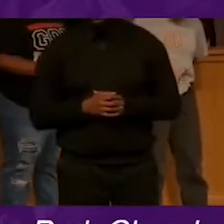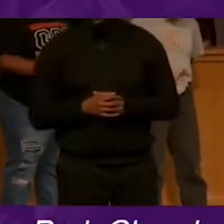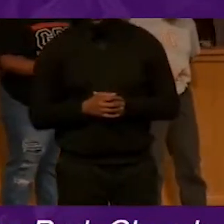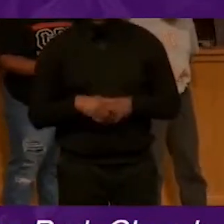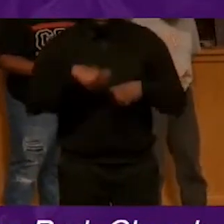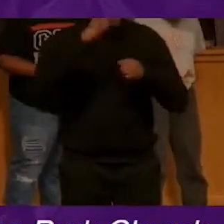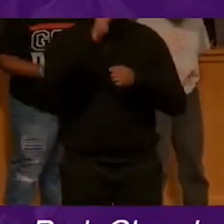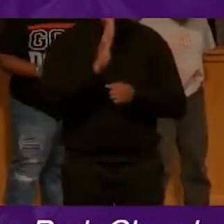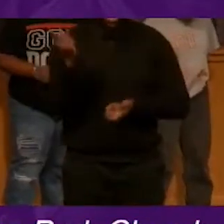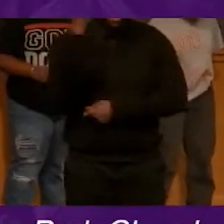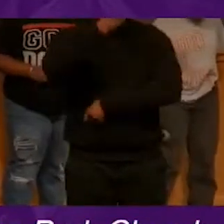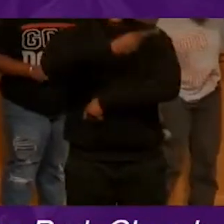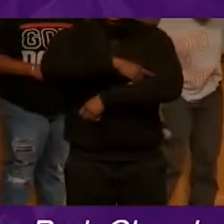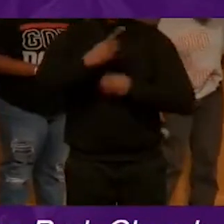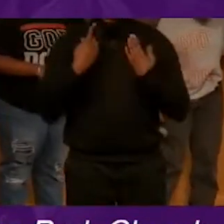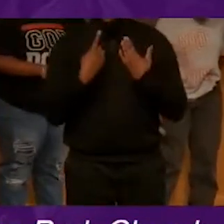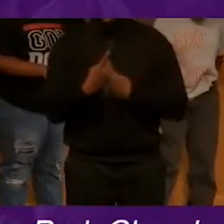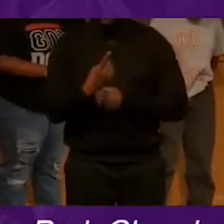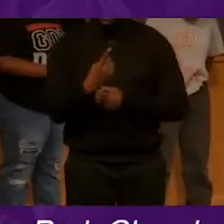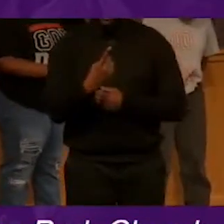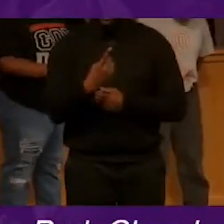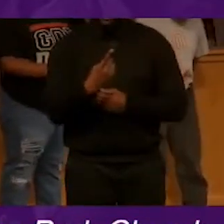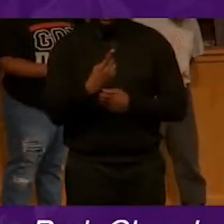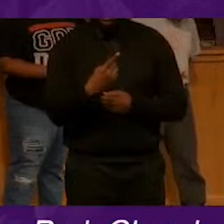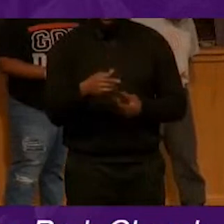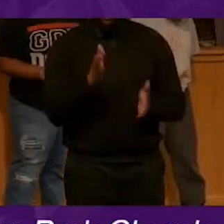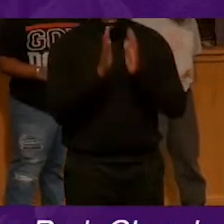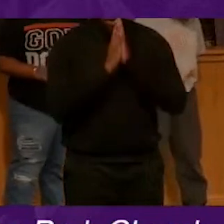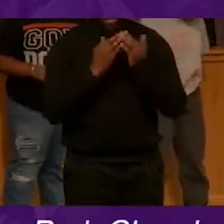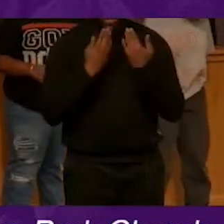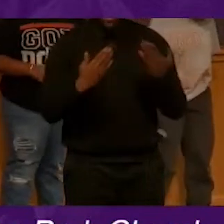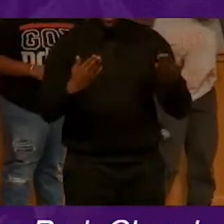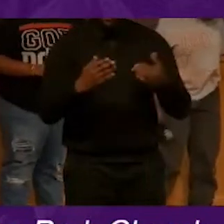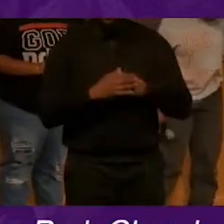So God, today we want to say thank you.